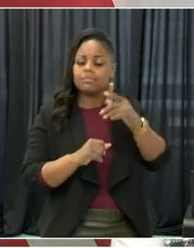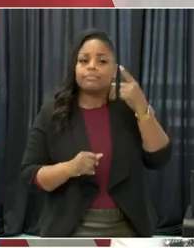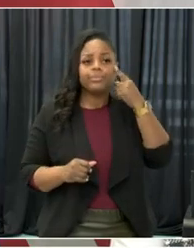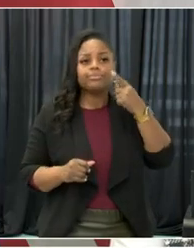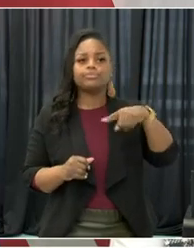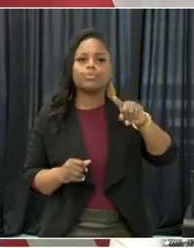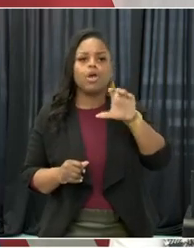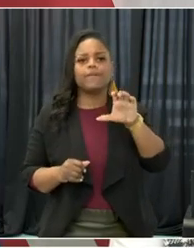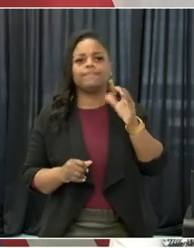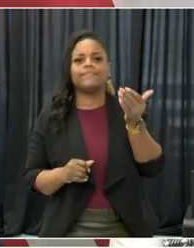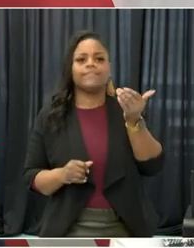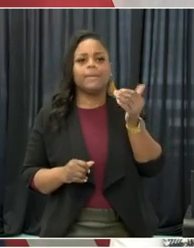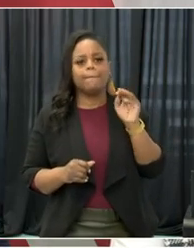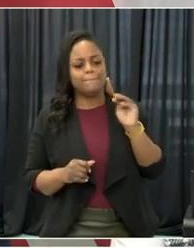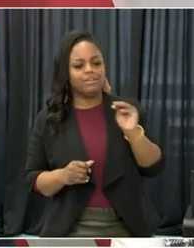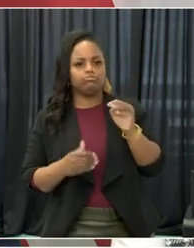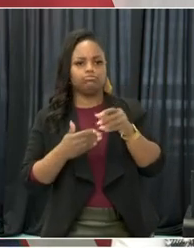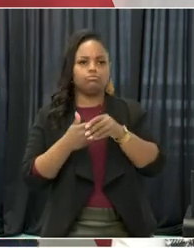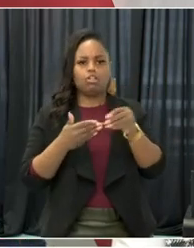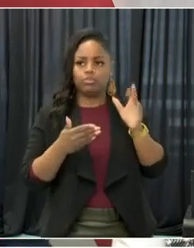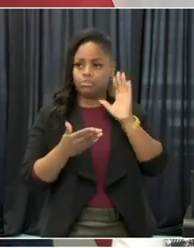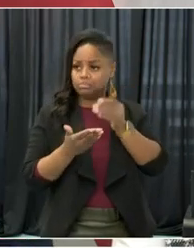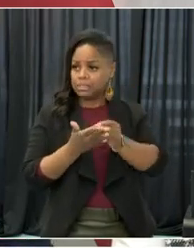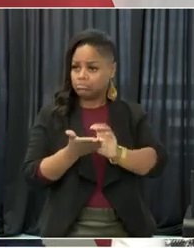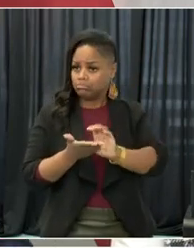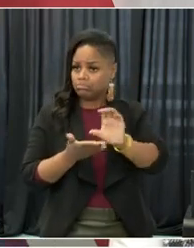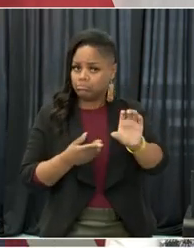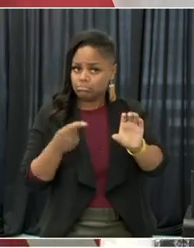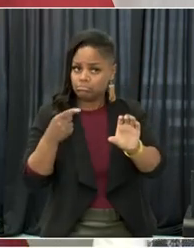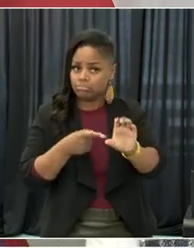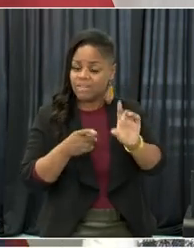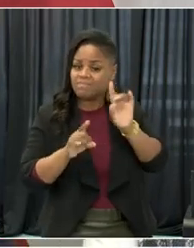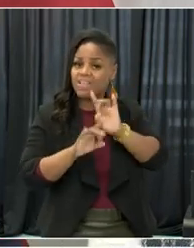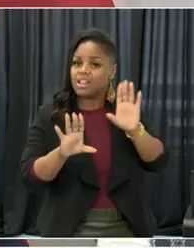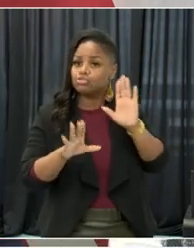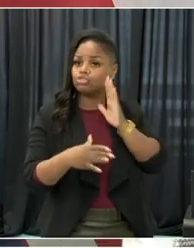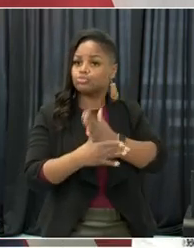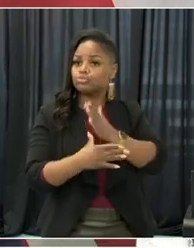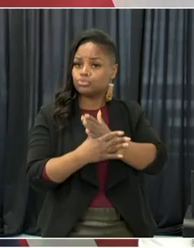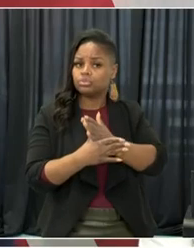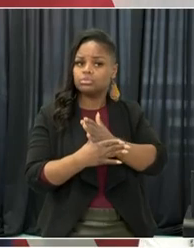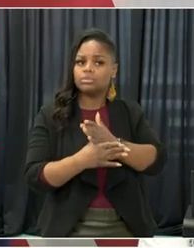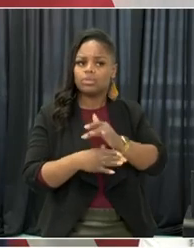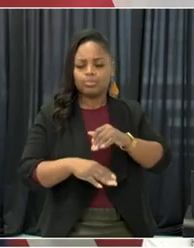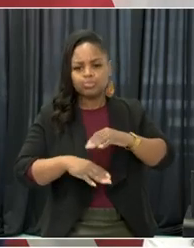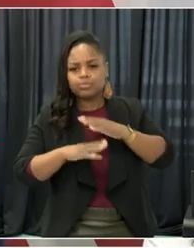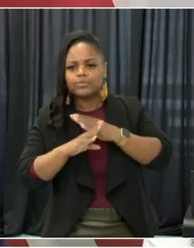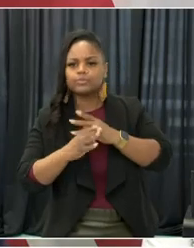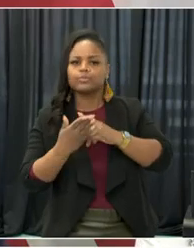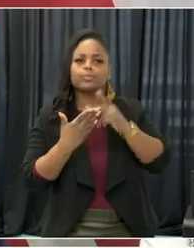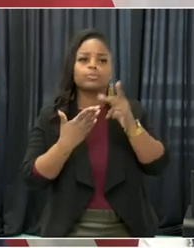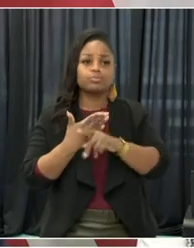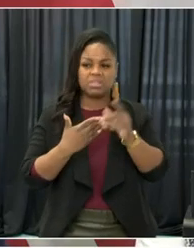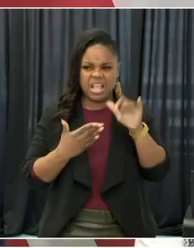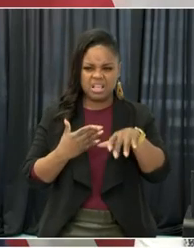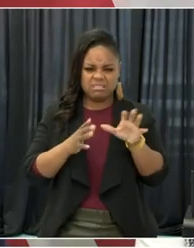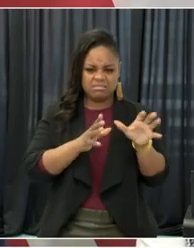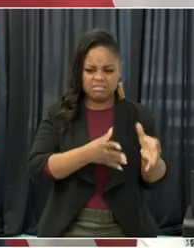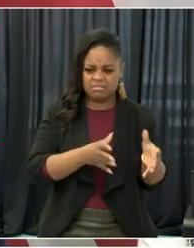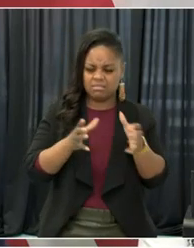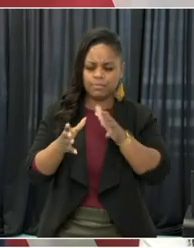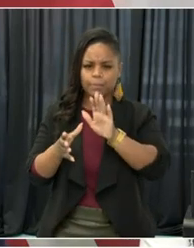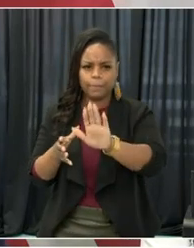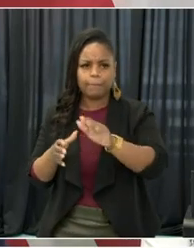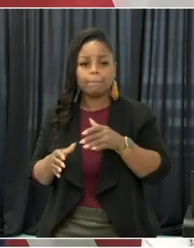this year on violence interrupter and violence prevention programs. Do you think the balance between police funding and violence prevention and